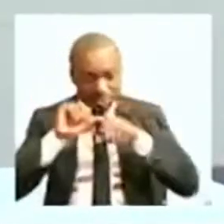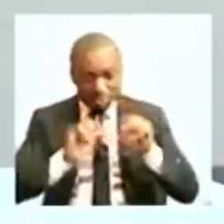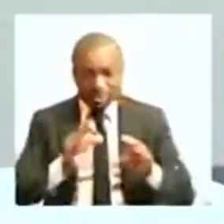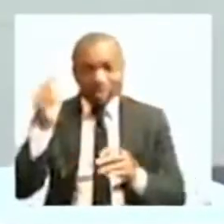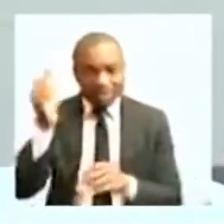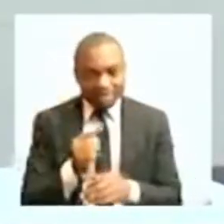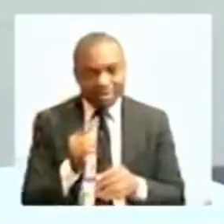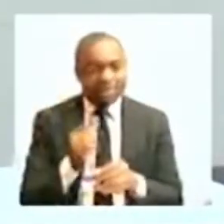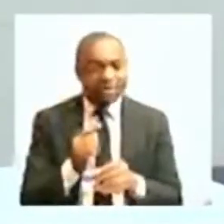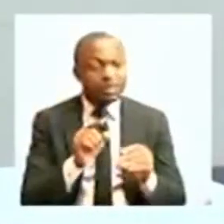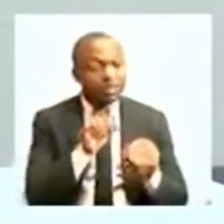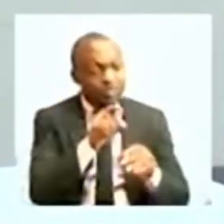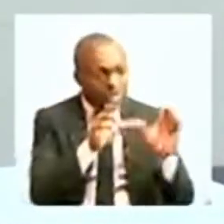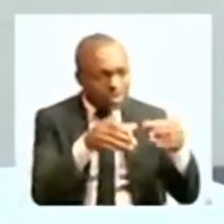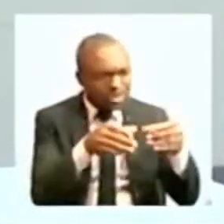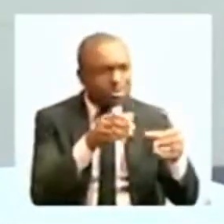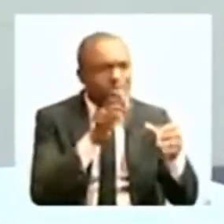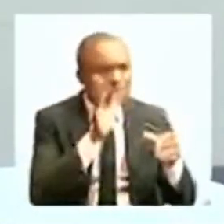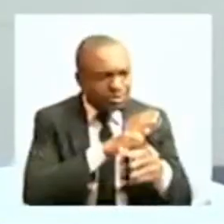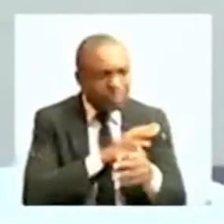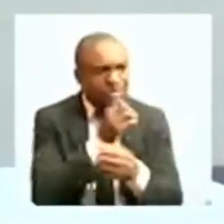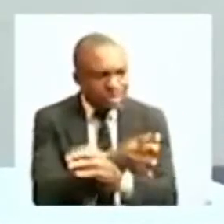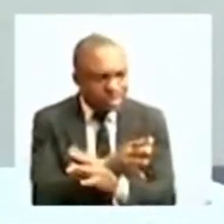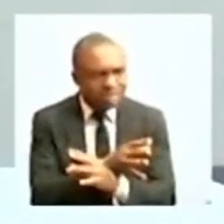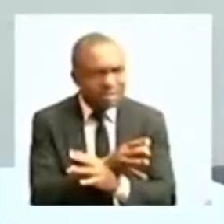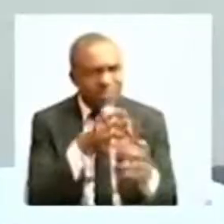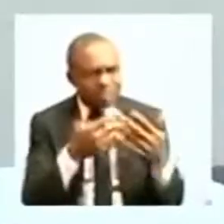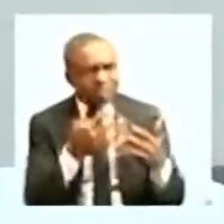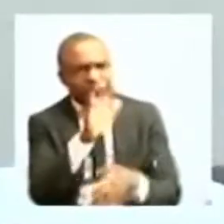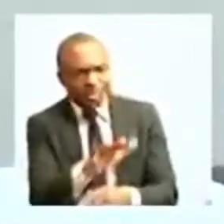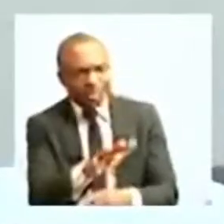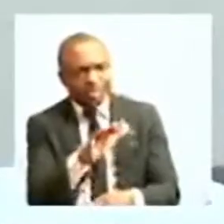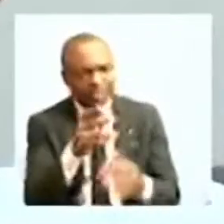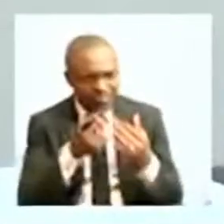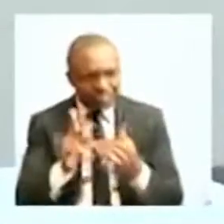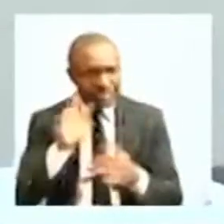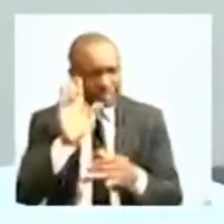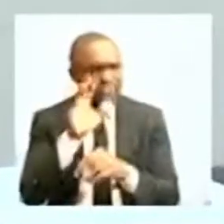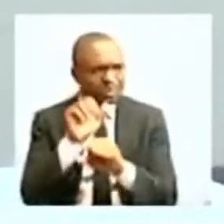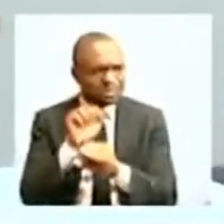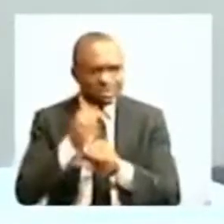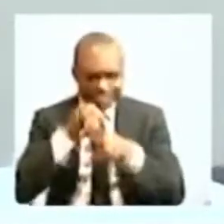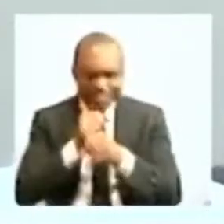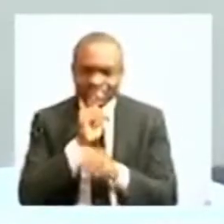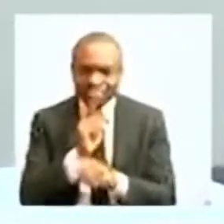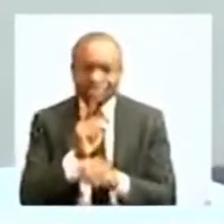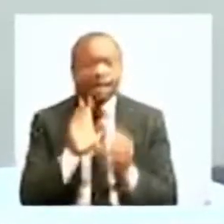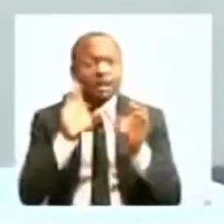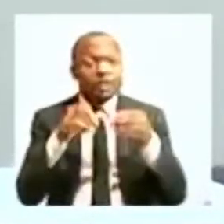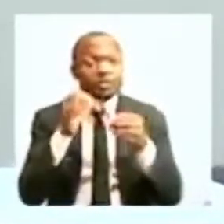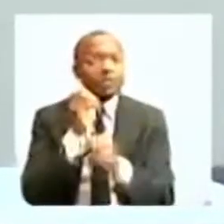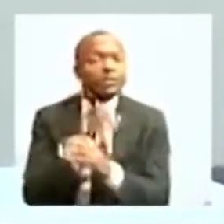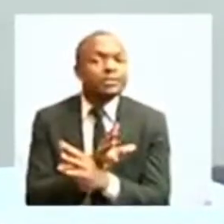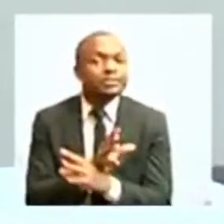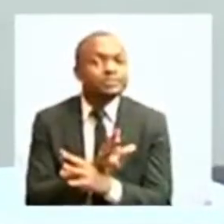province. Councils, are you prepared? Are the documents in place? That's part of their duty to ensure that councils are